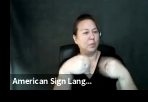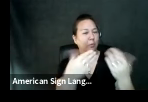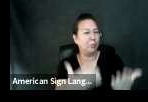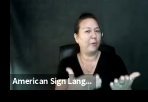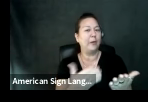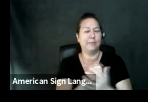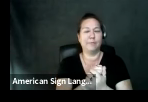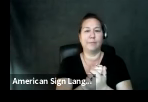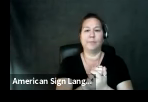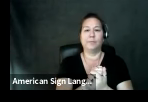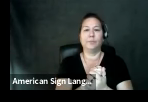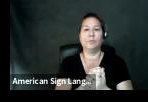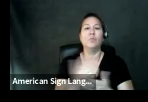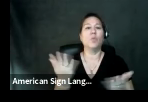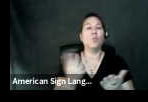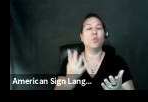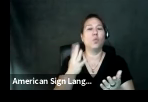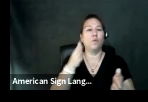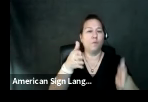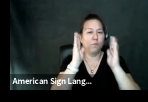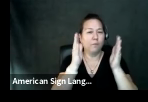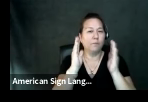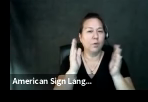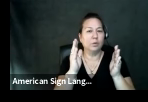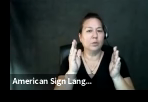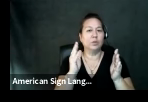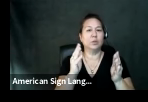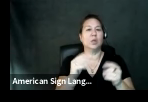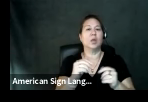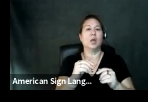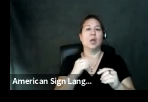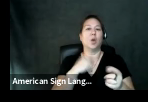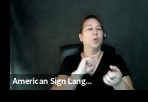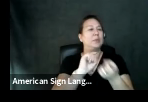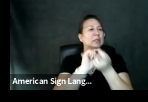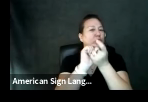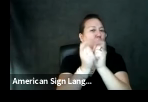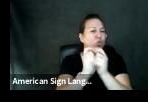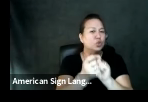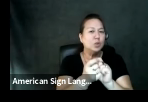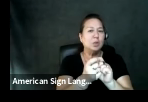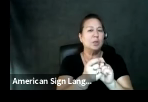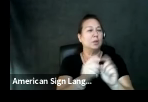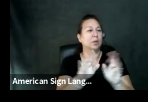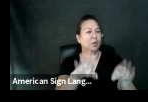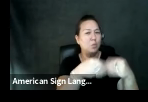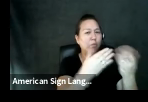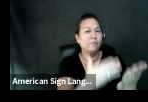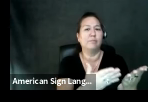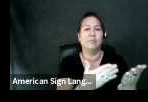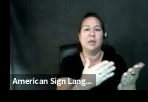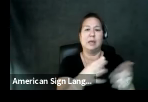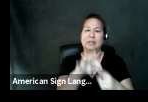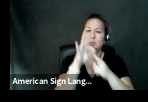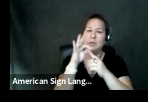So what we really are looking at here is the accommodations, the modifications, any specialized services that